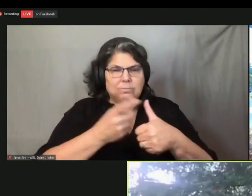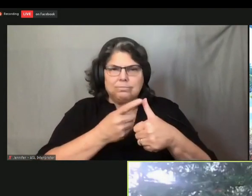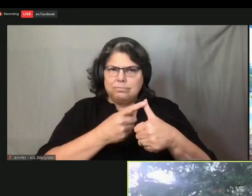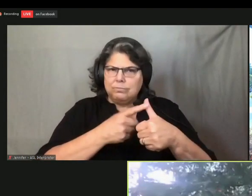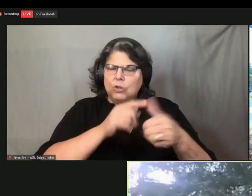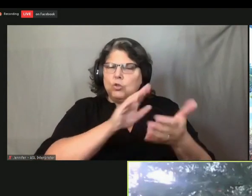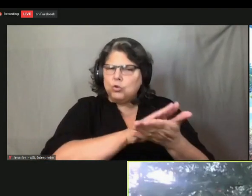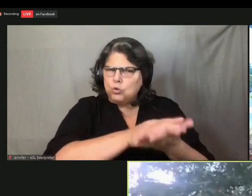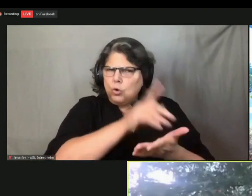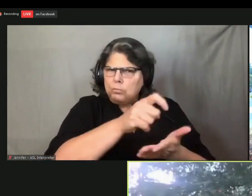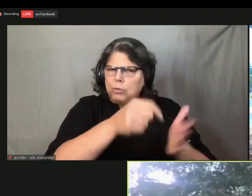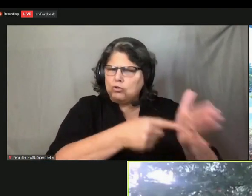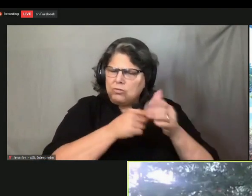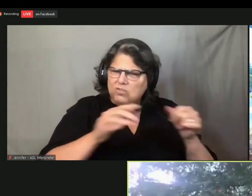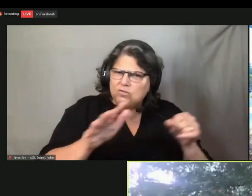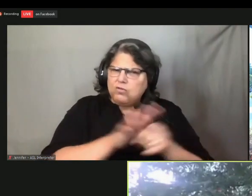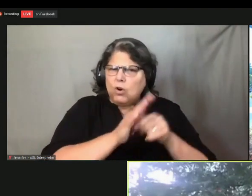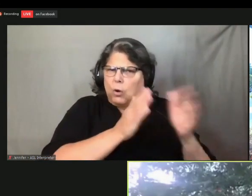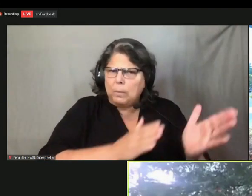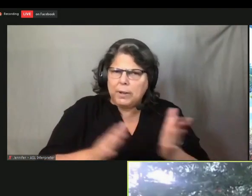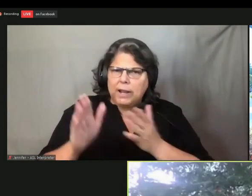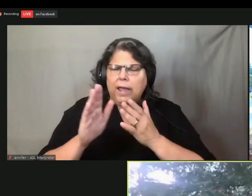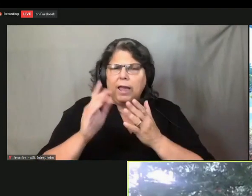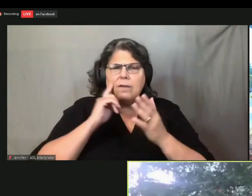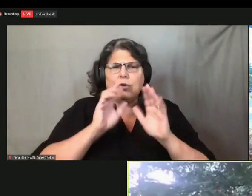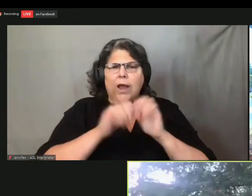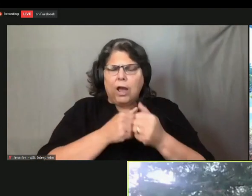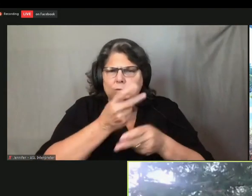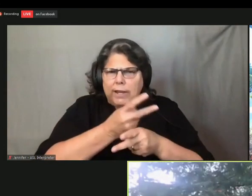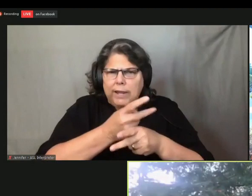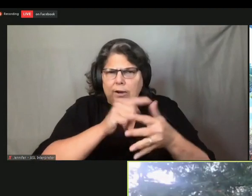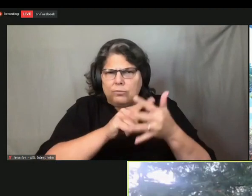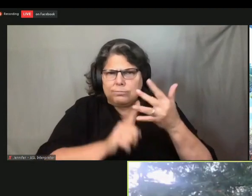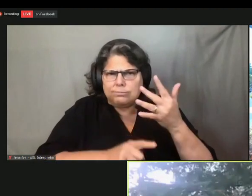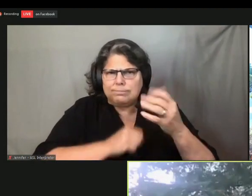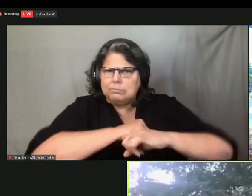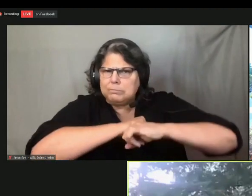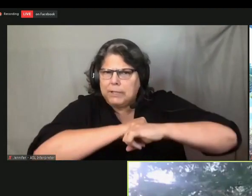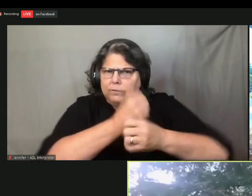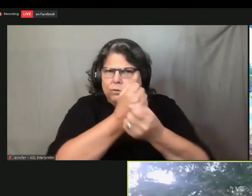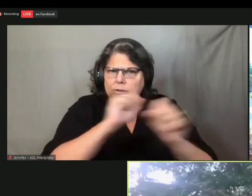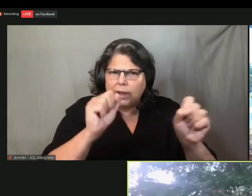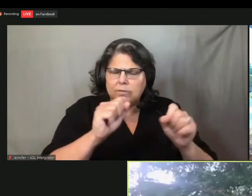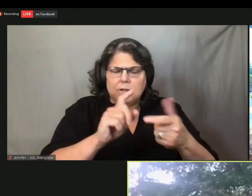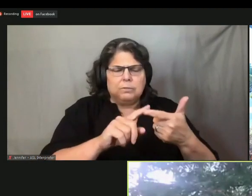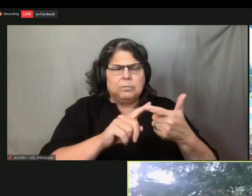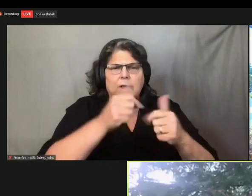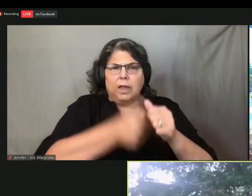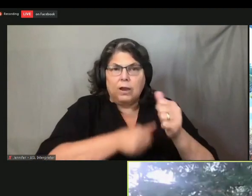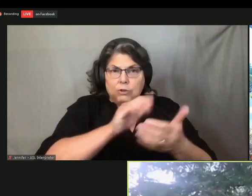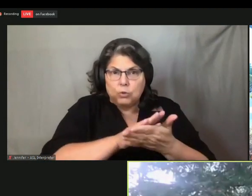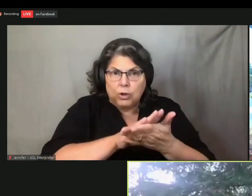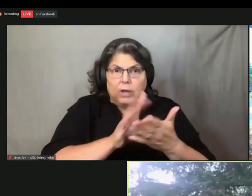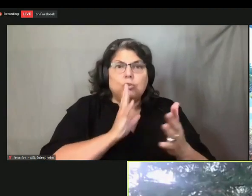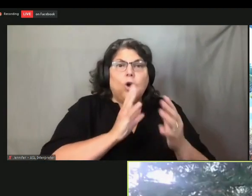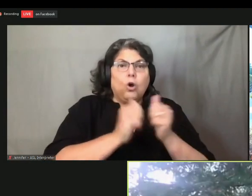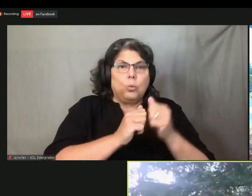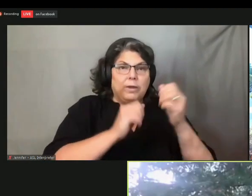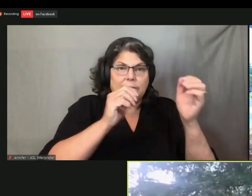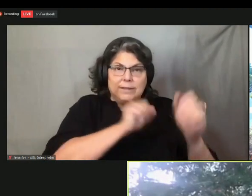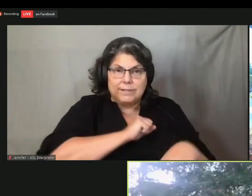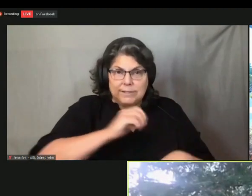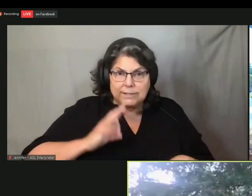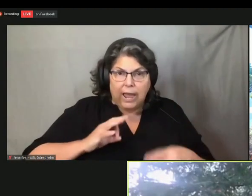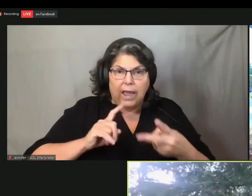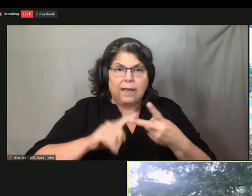plans to address a spectrum of different safety topics. Each school must also consult with their staff, parents, and